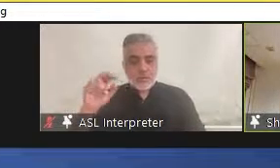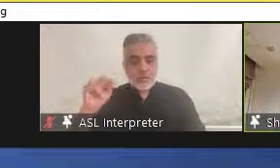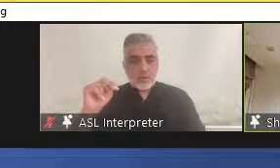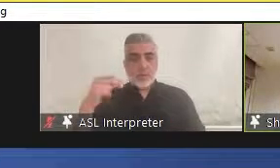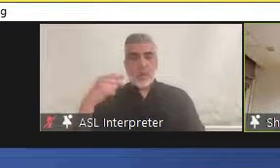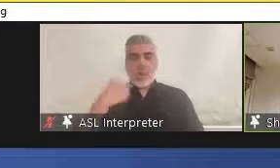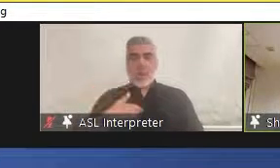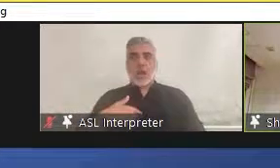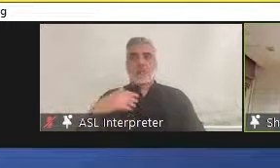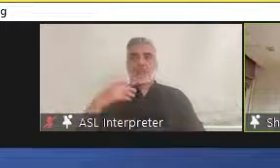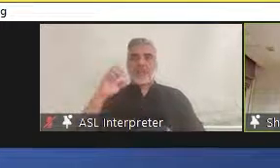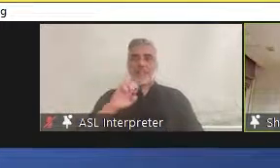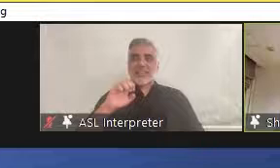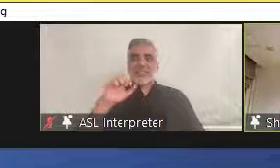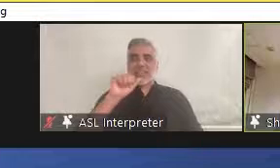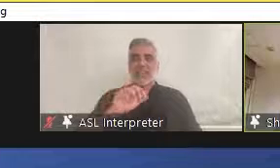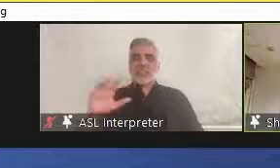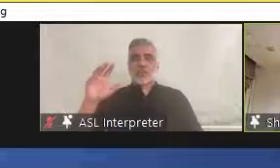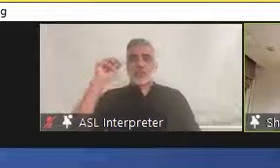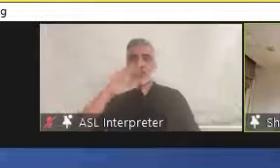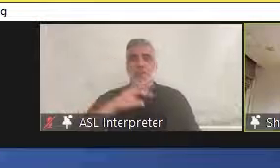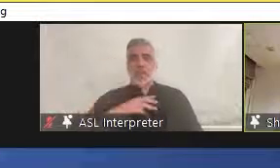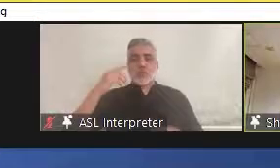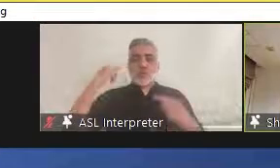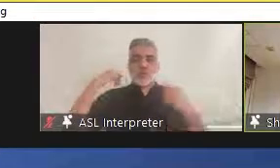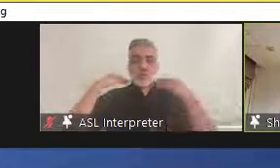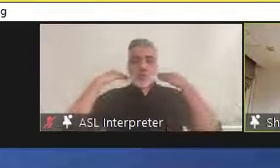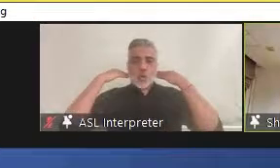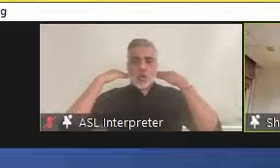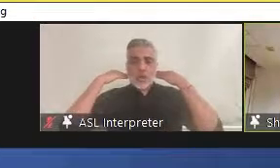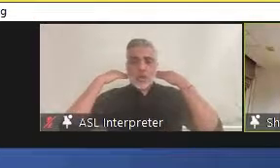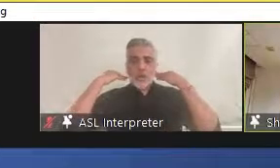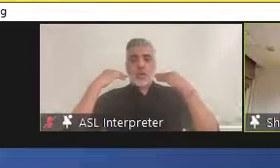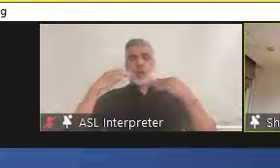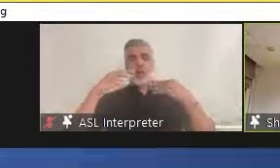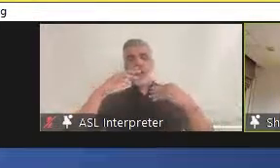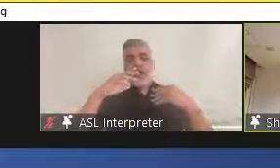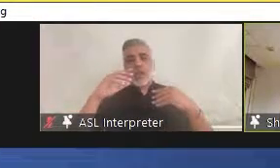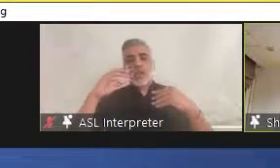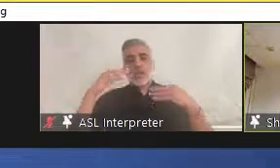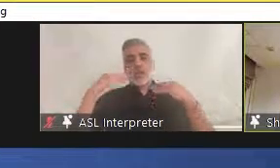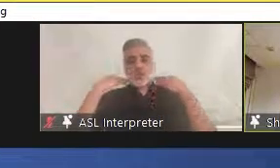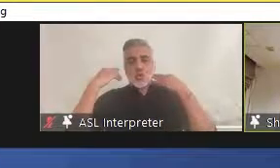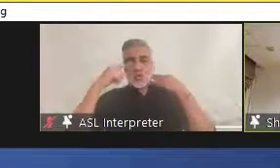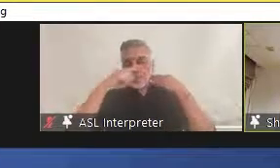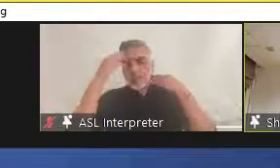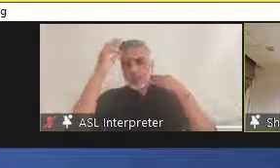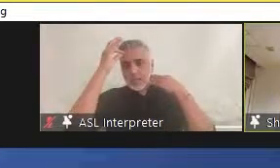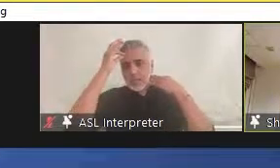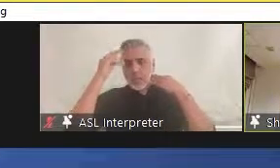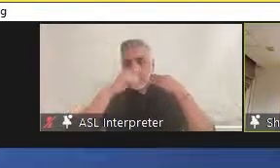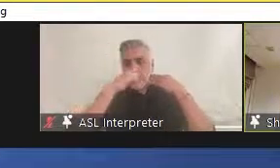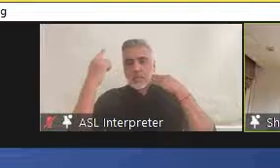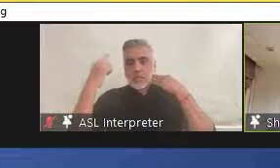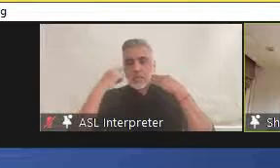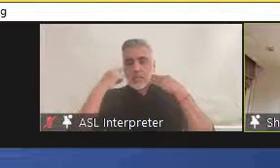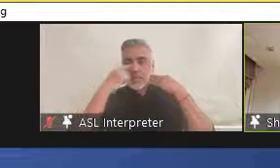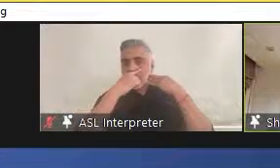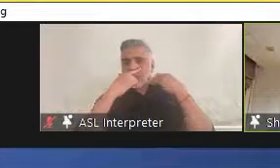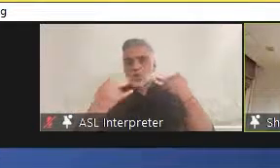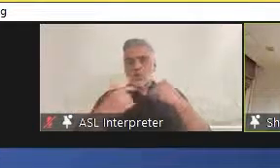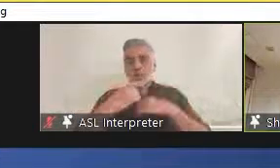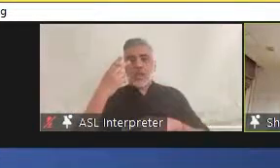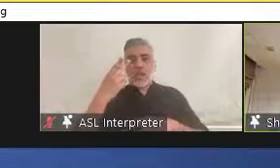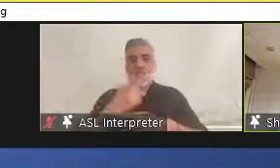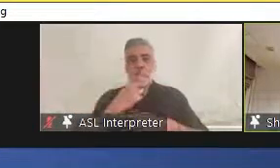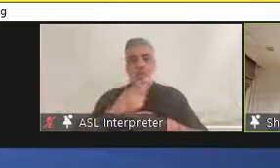an East Asian man with short hair, with short black hair and black eyes. And today I'm wearing